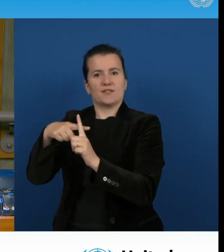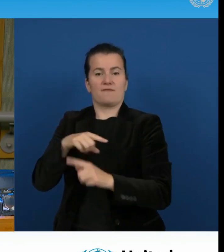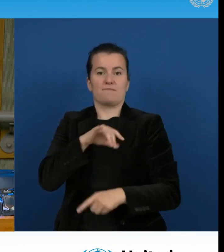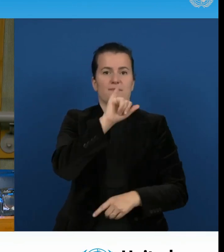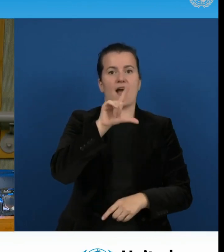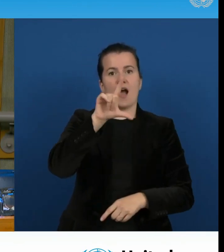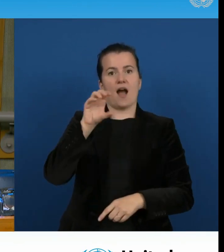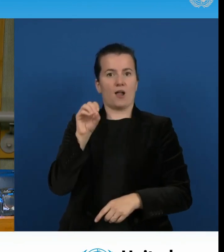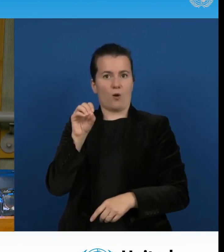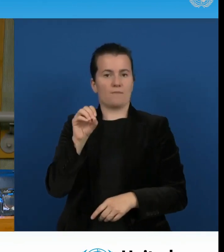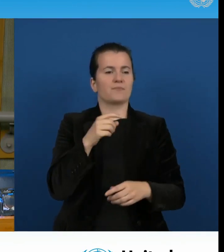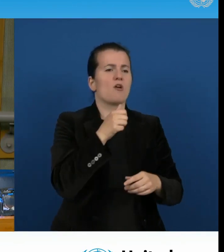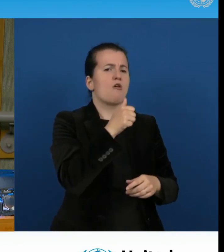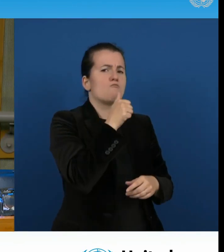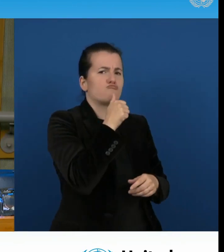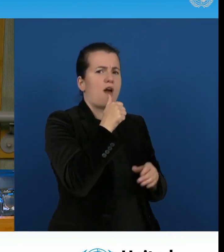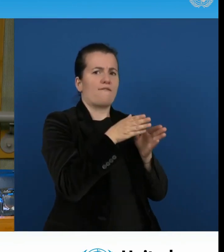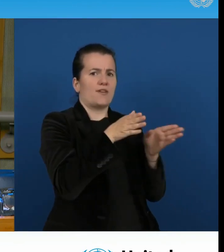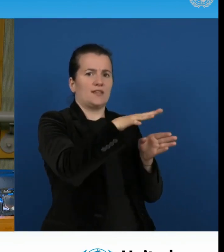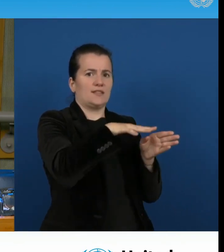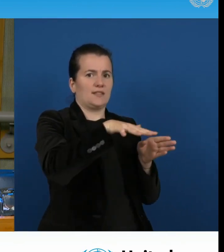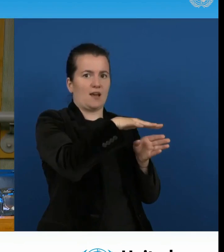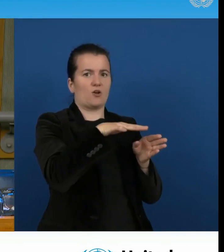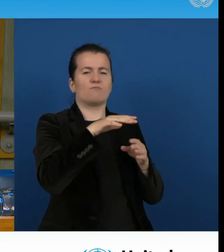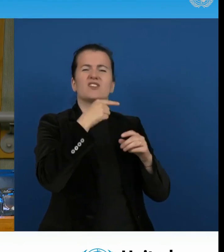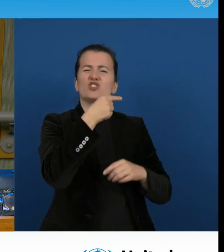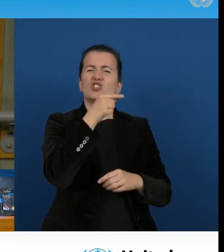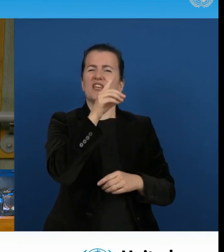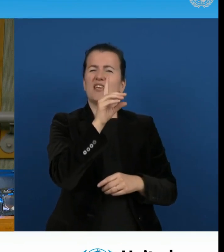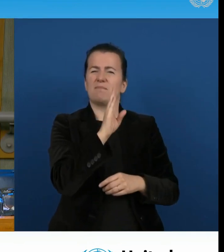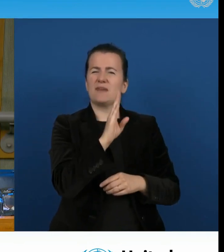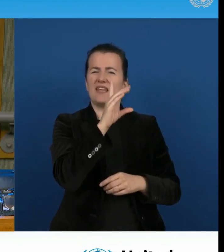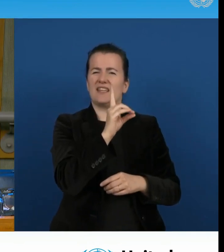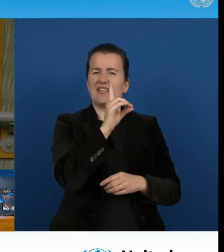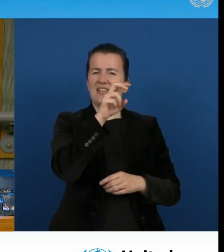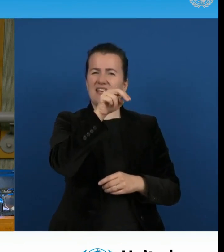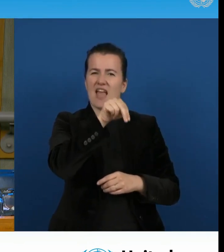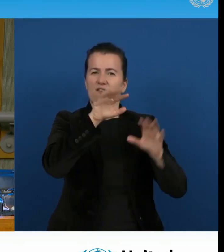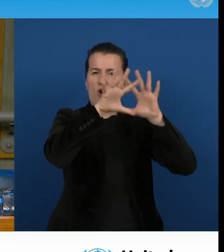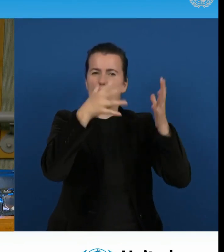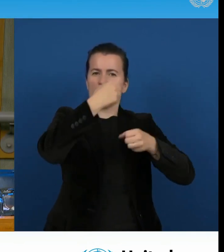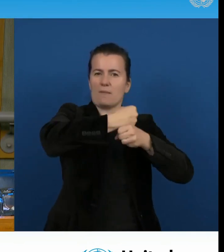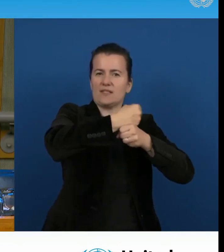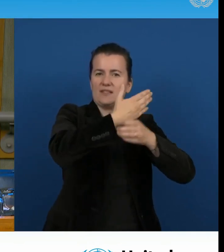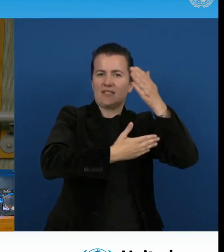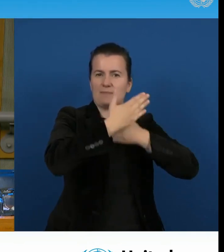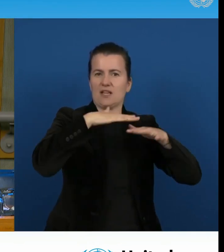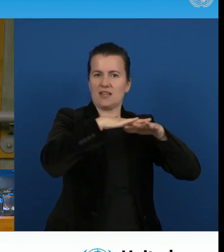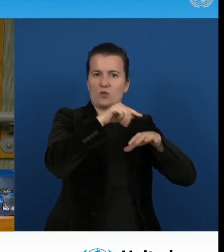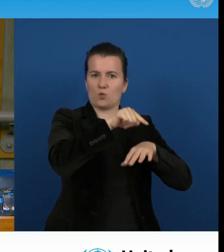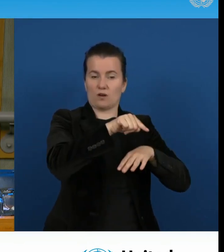sector employers, spearheaded by the ILO Global Business and Disability Network, has significantly boosted the employment of persons